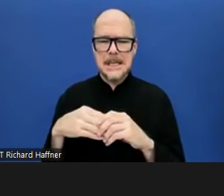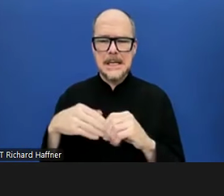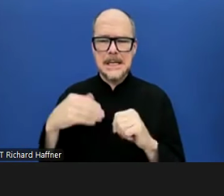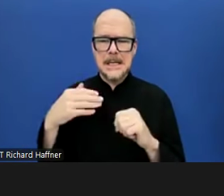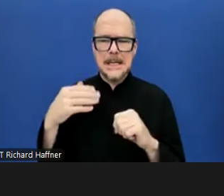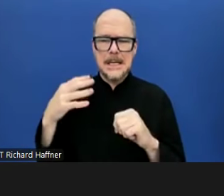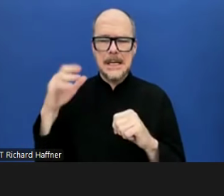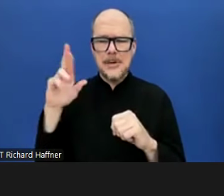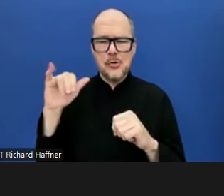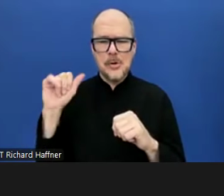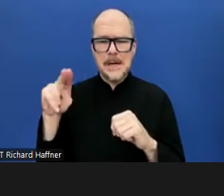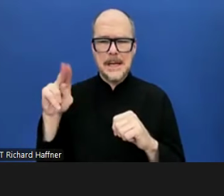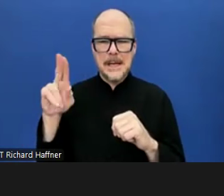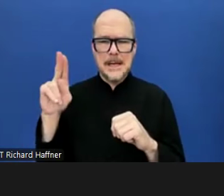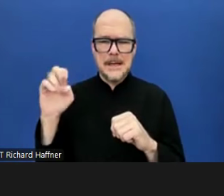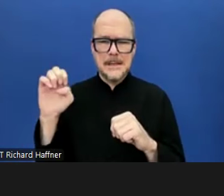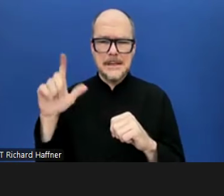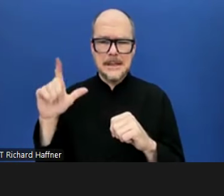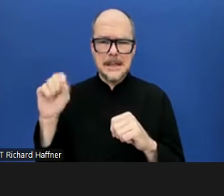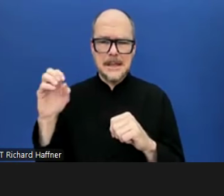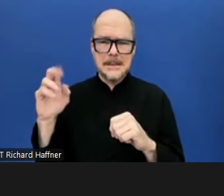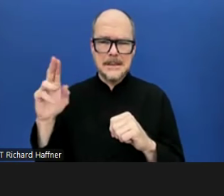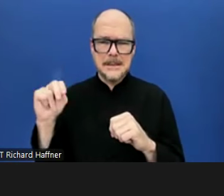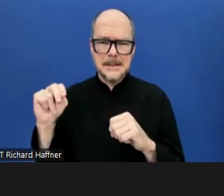Ryan Nelson.